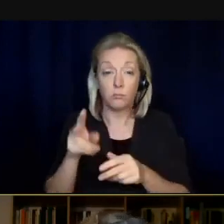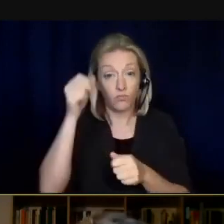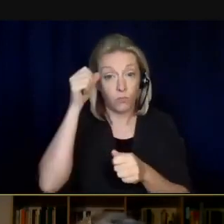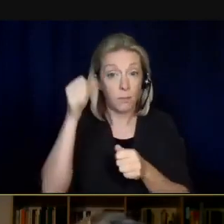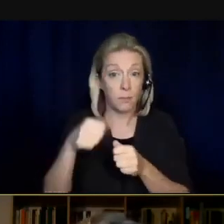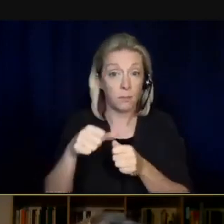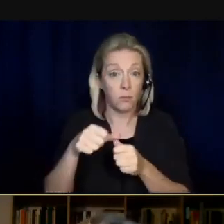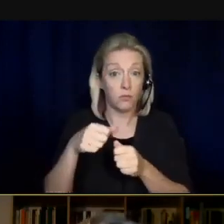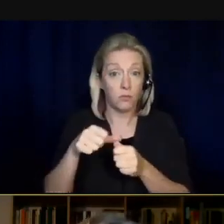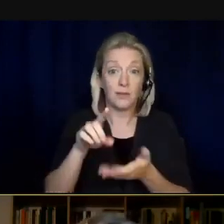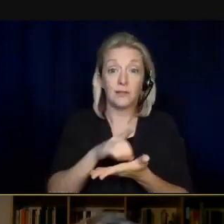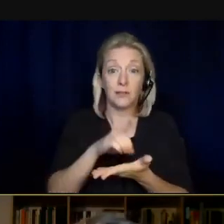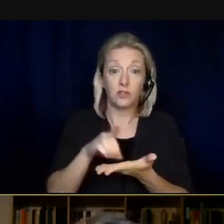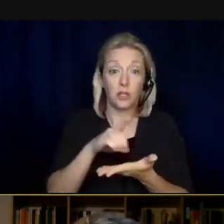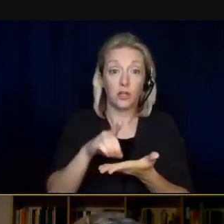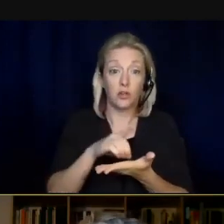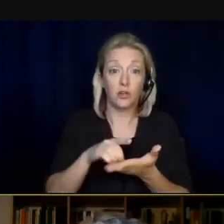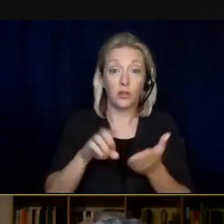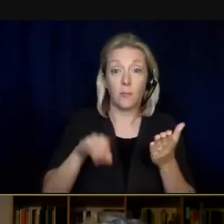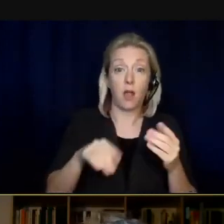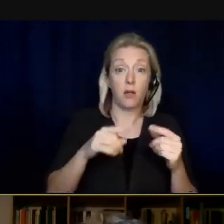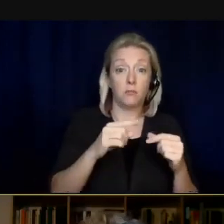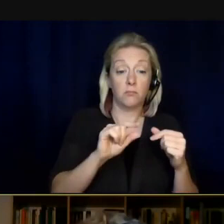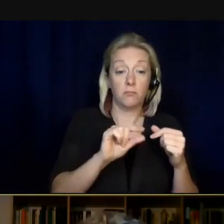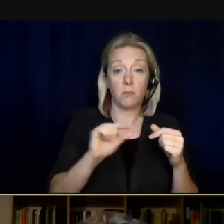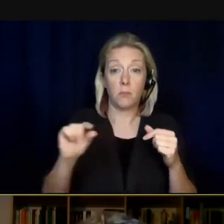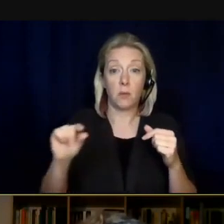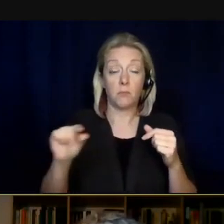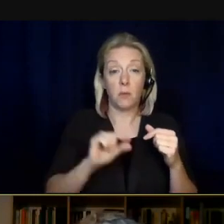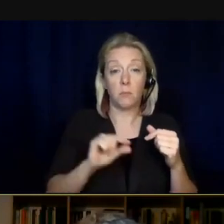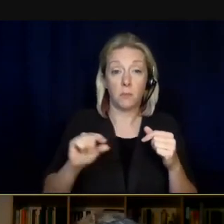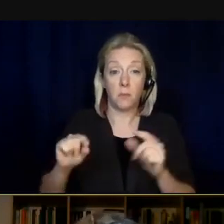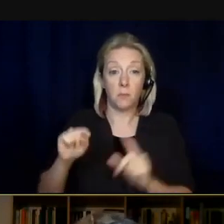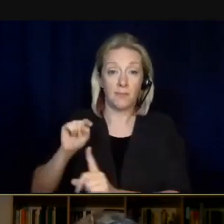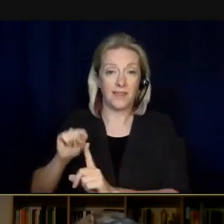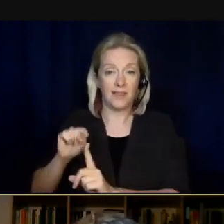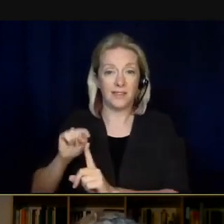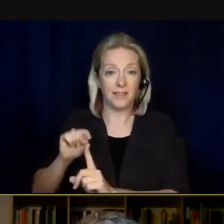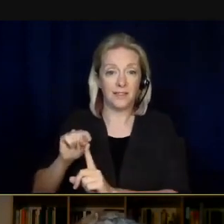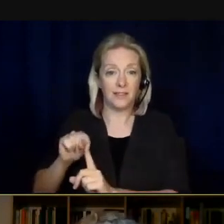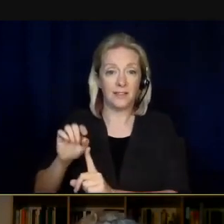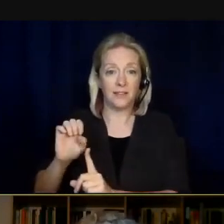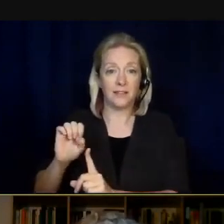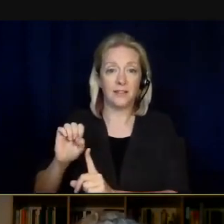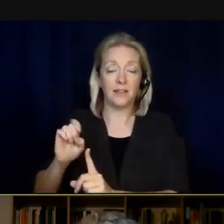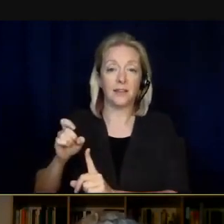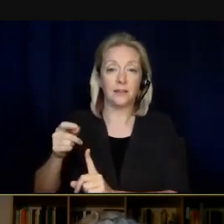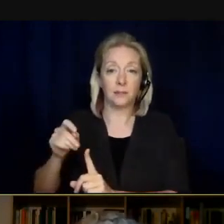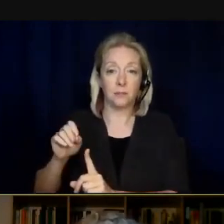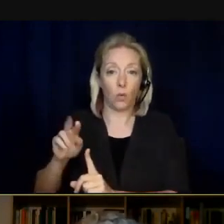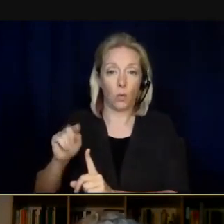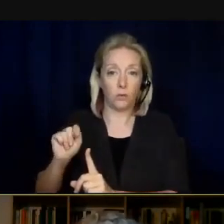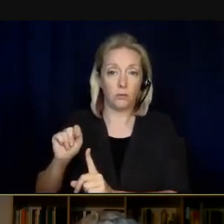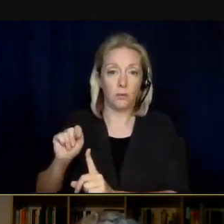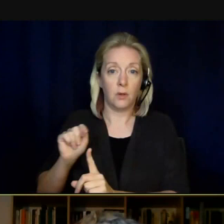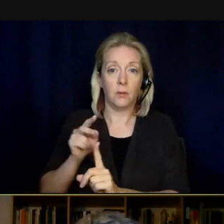the dictionary, we had all these buttons, but we did not have this button. This is the button that will allow you to put